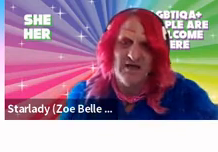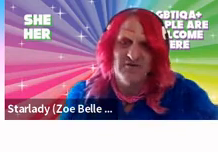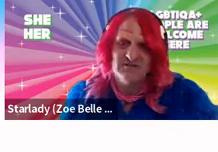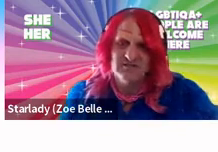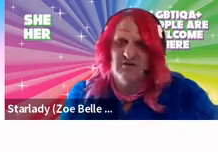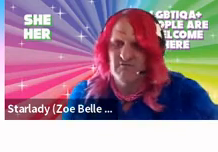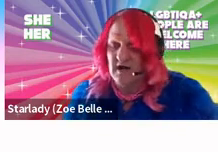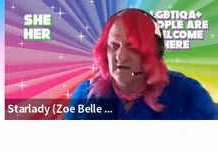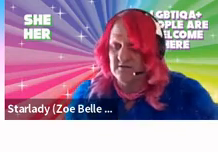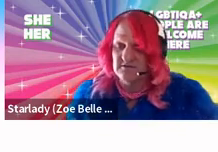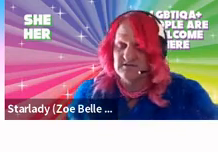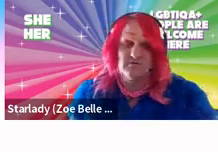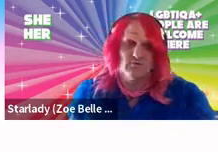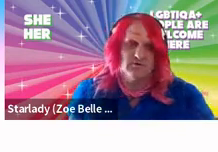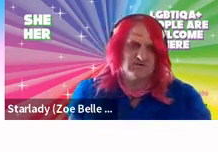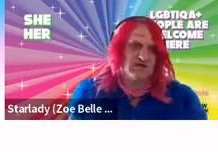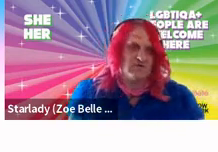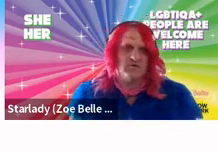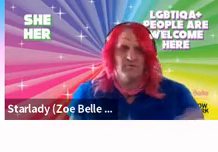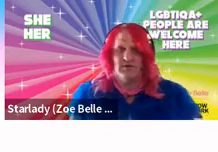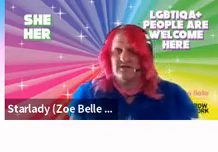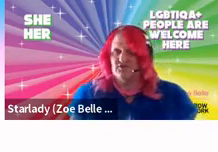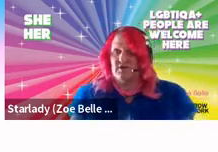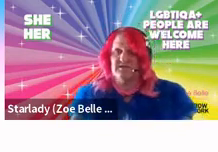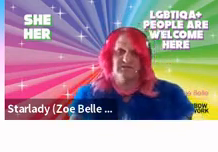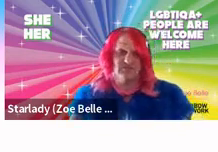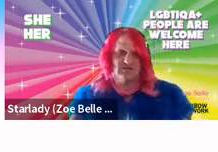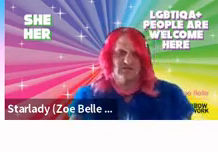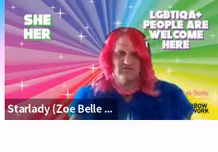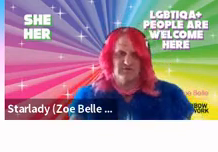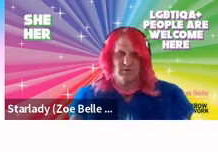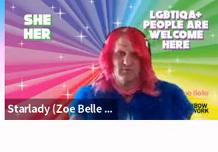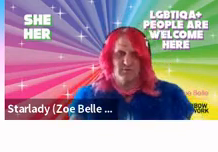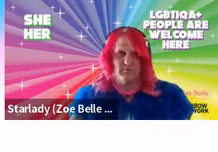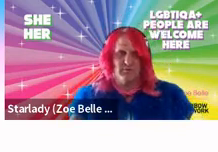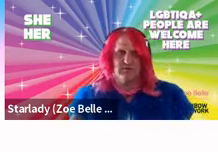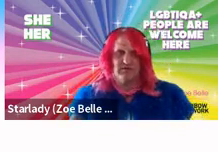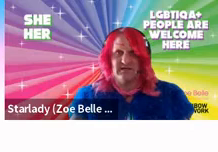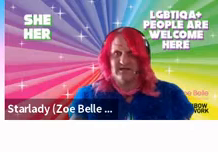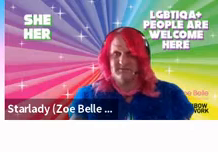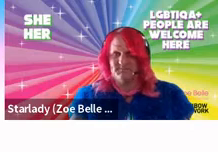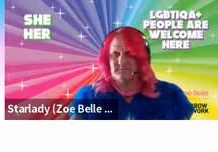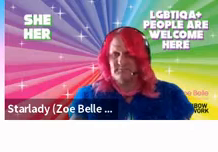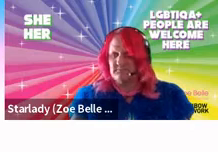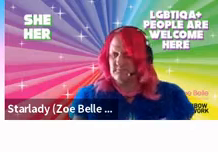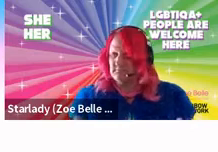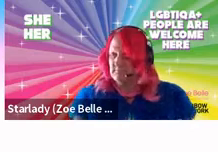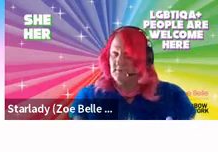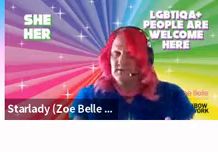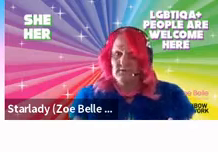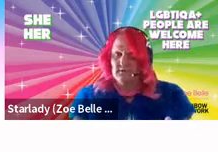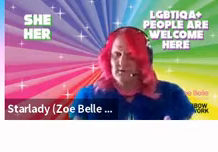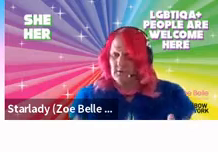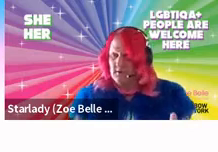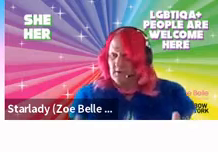guess are drivers of violence towards women and trans and gender diverse people broadly.